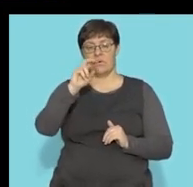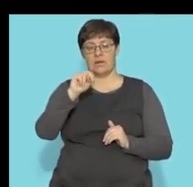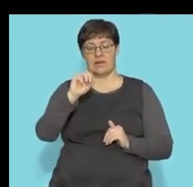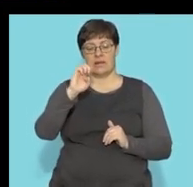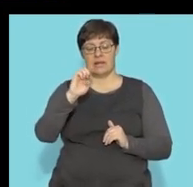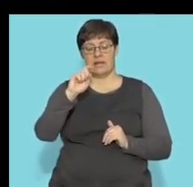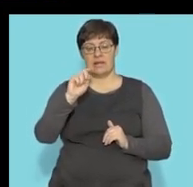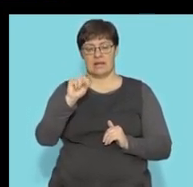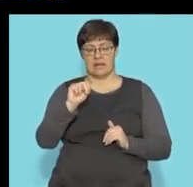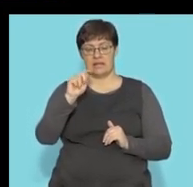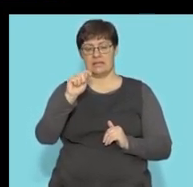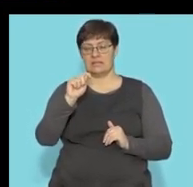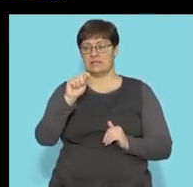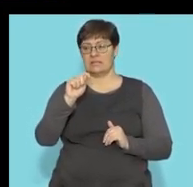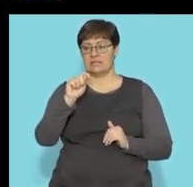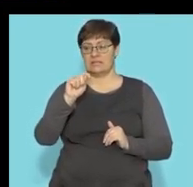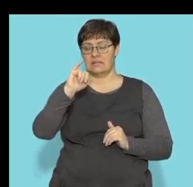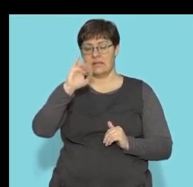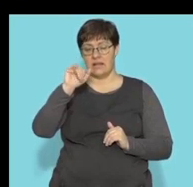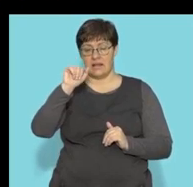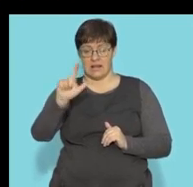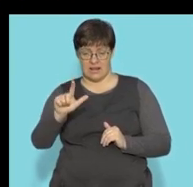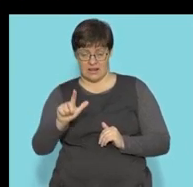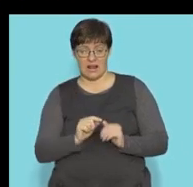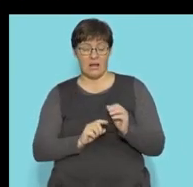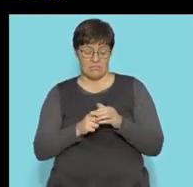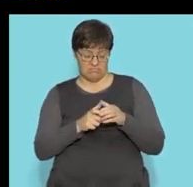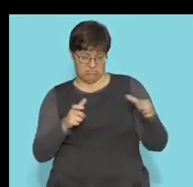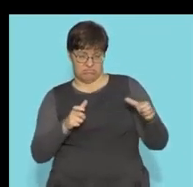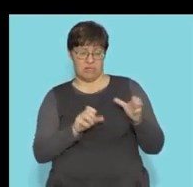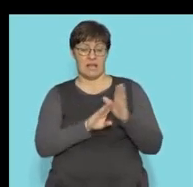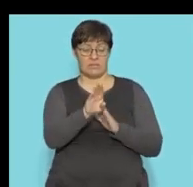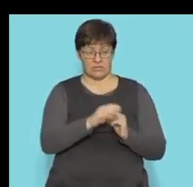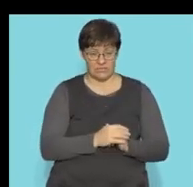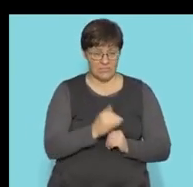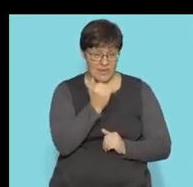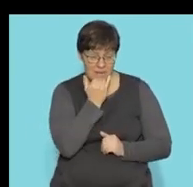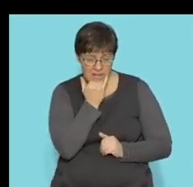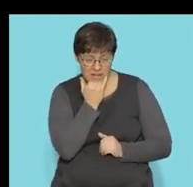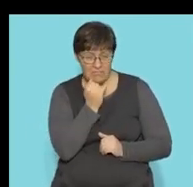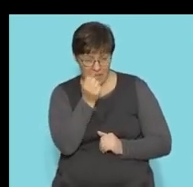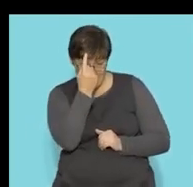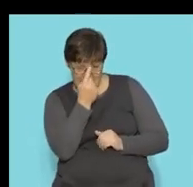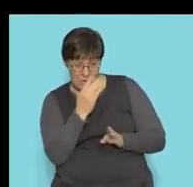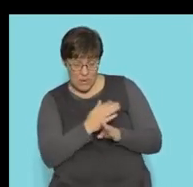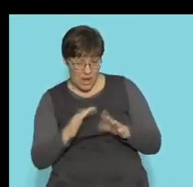And I go back, I check my spelling, and I'm happy with that. Are you getting how this works?